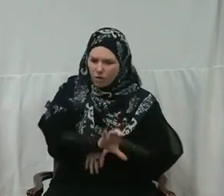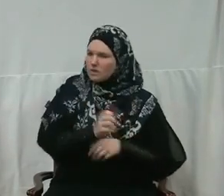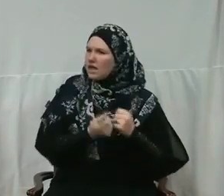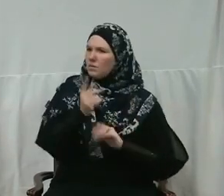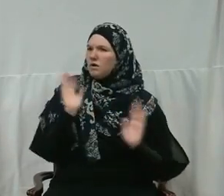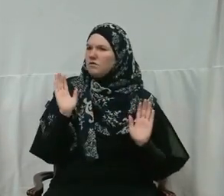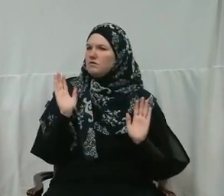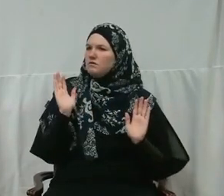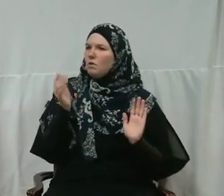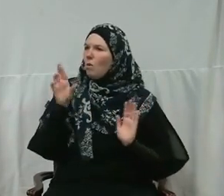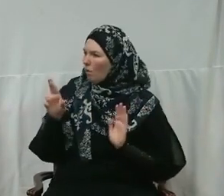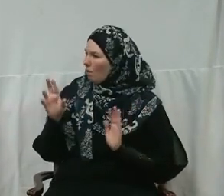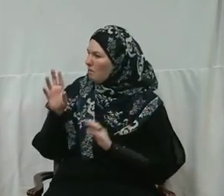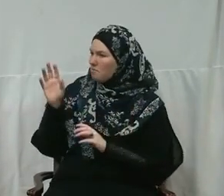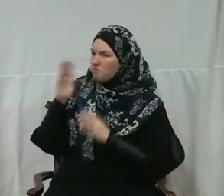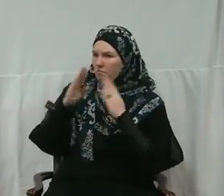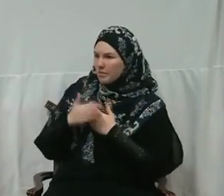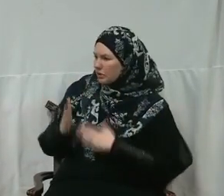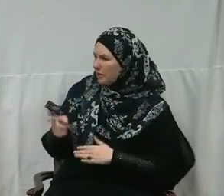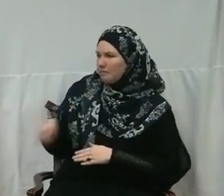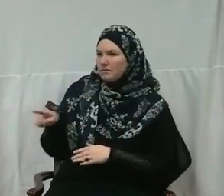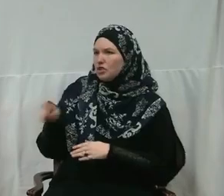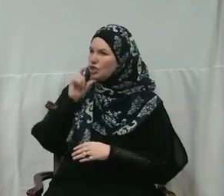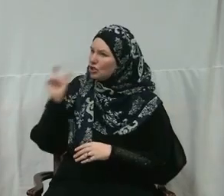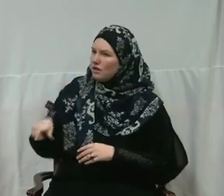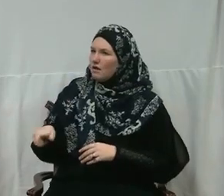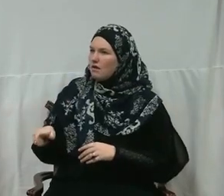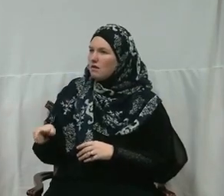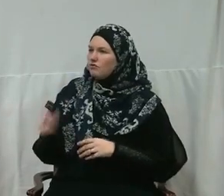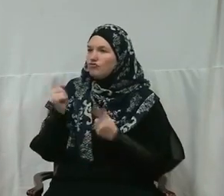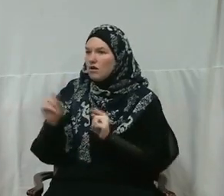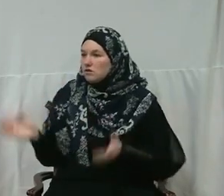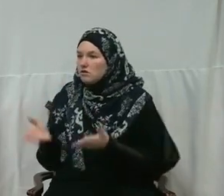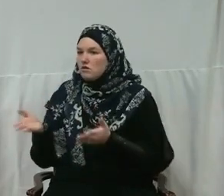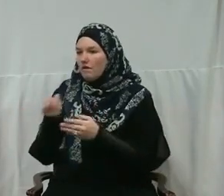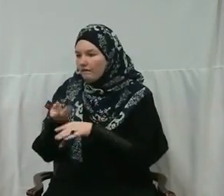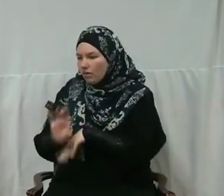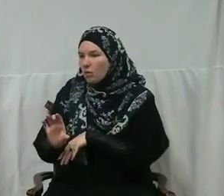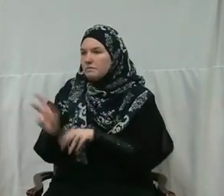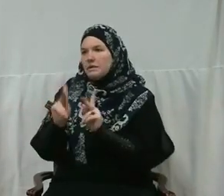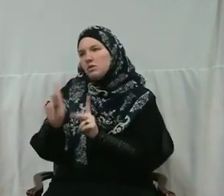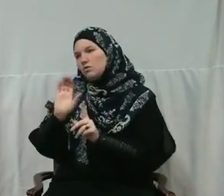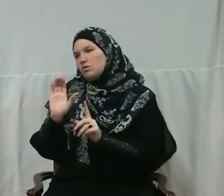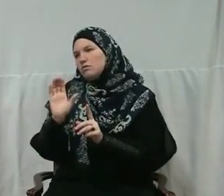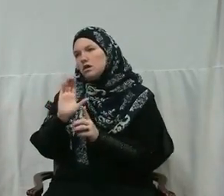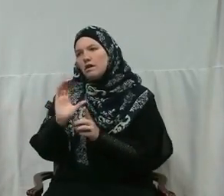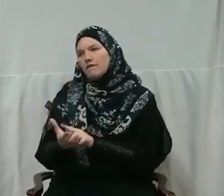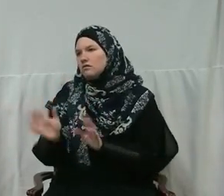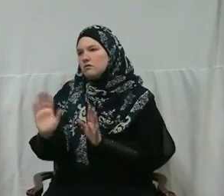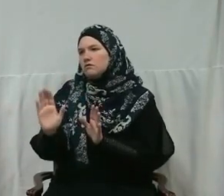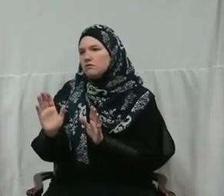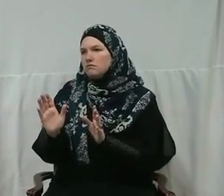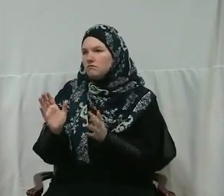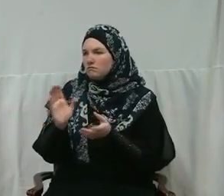any Muslim. We cannot and should not seek to coerce or force or convert anyone despite their